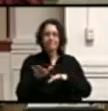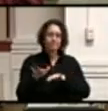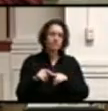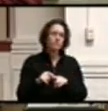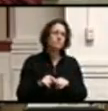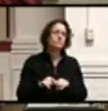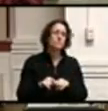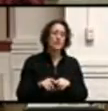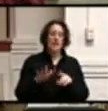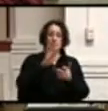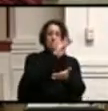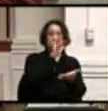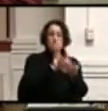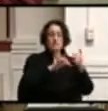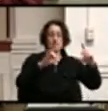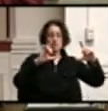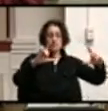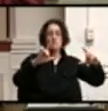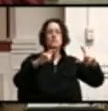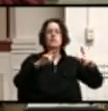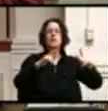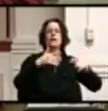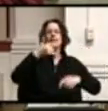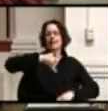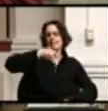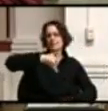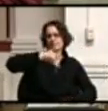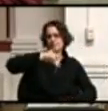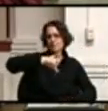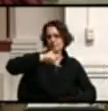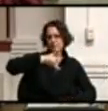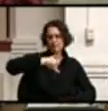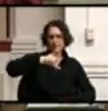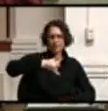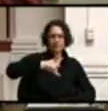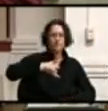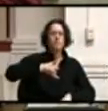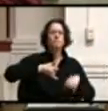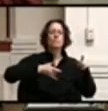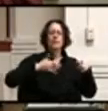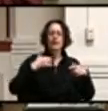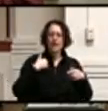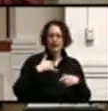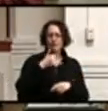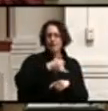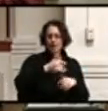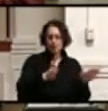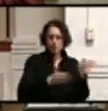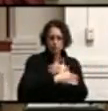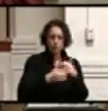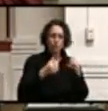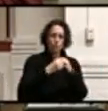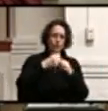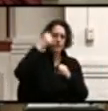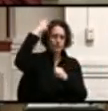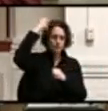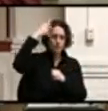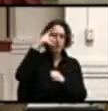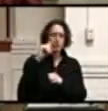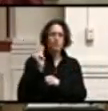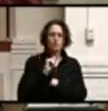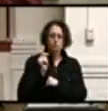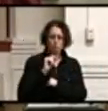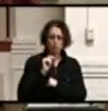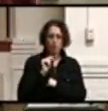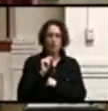the center core are lockers with each locker room has a shower toilet facility, and then we have additional